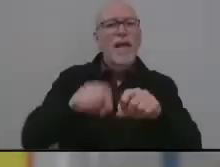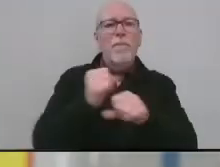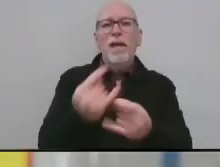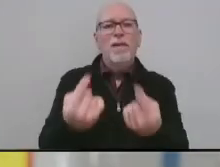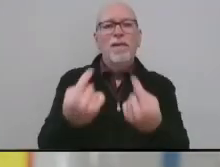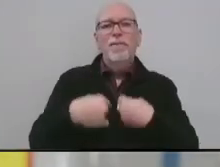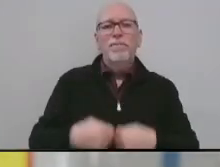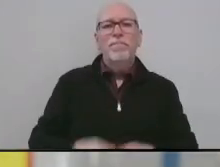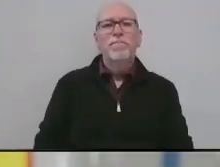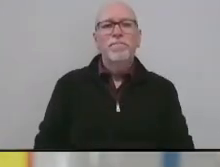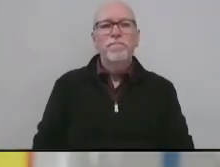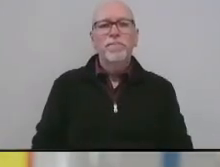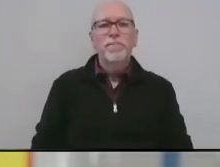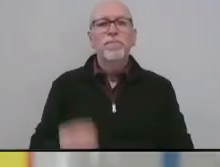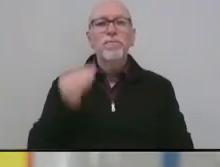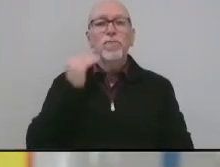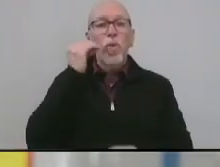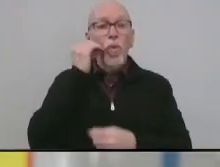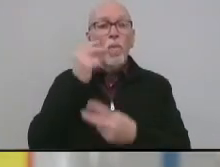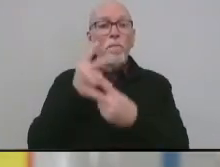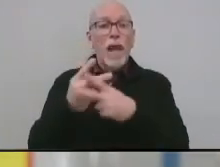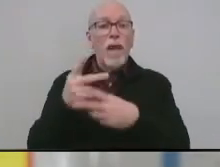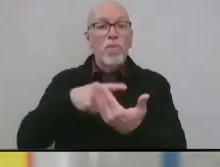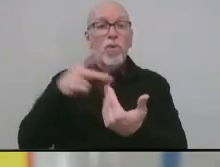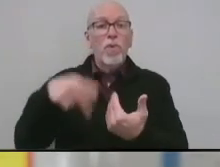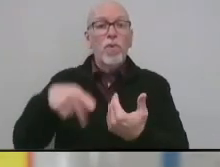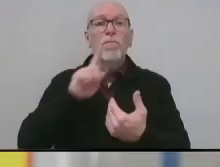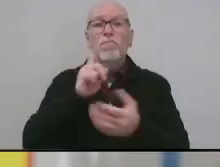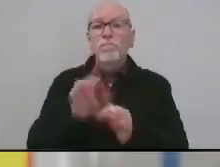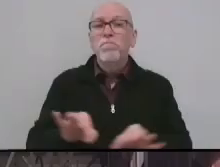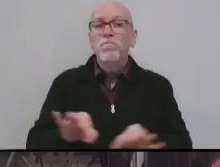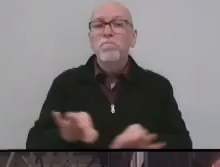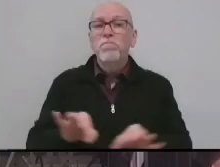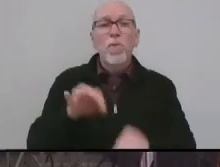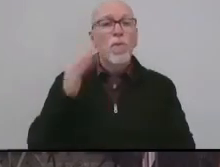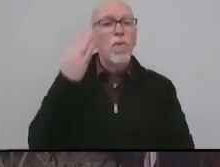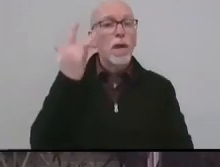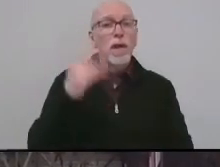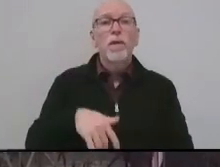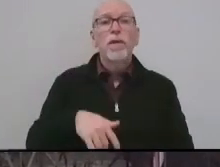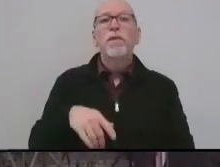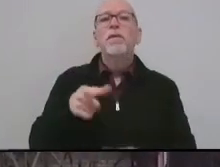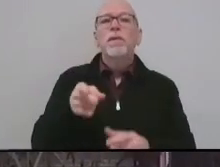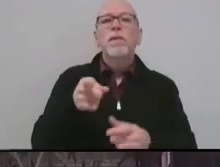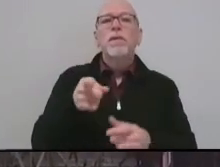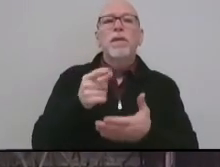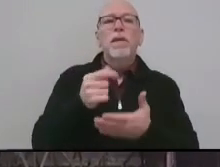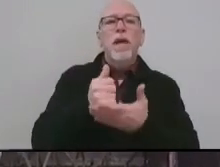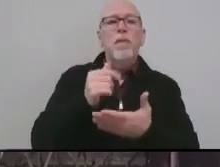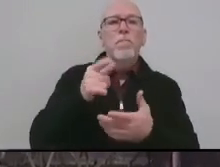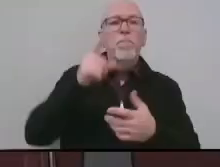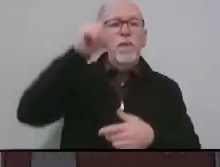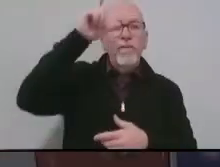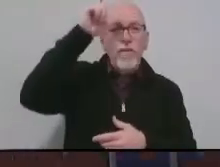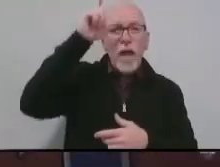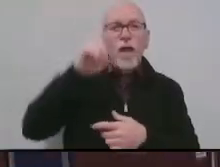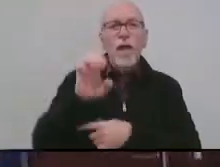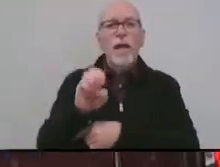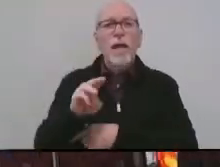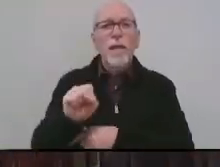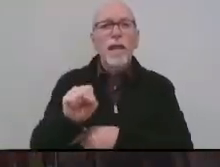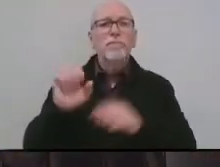The program is really essential in getting fire and EMS personnel out to